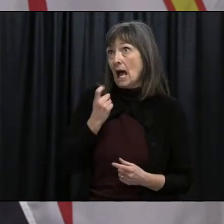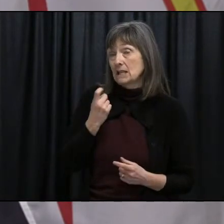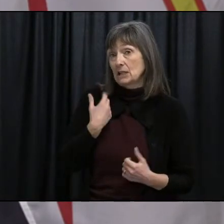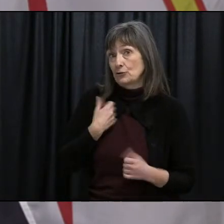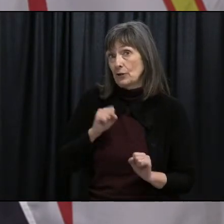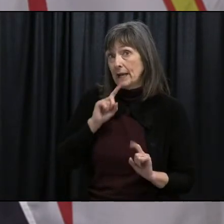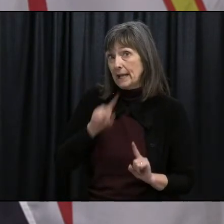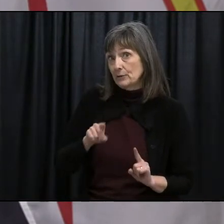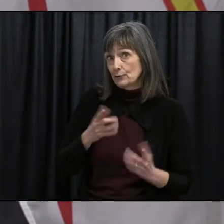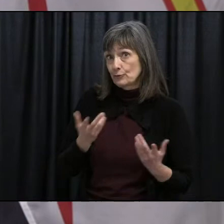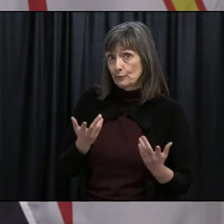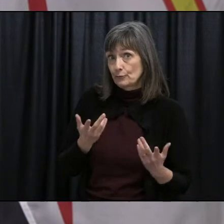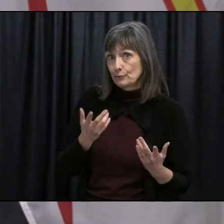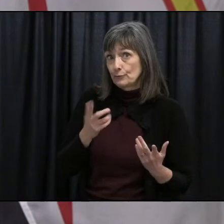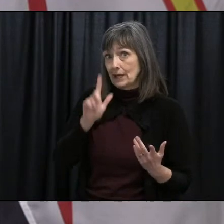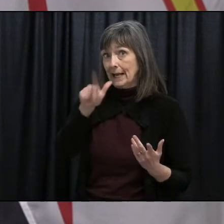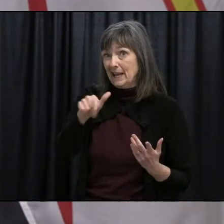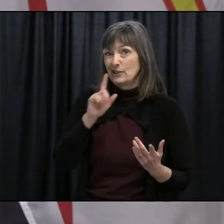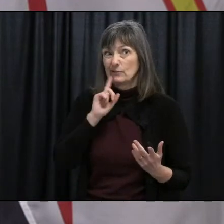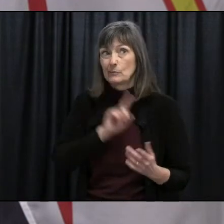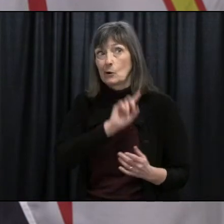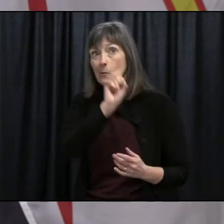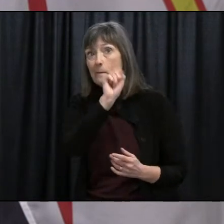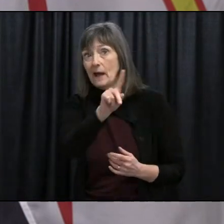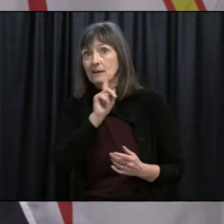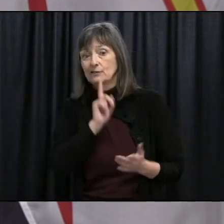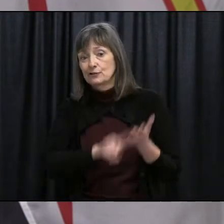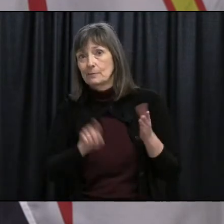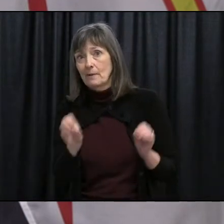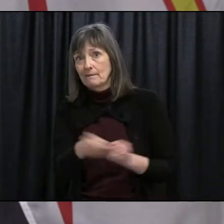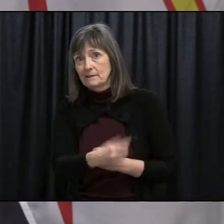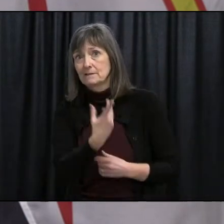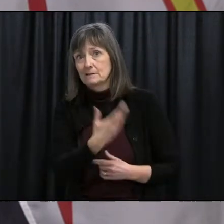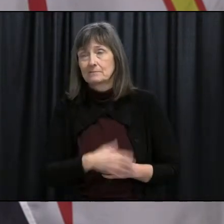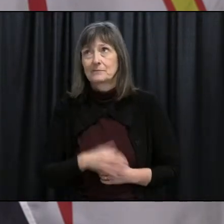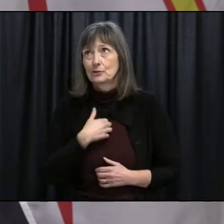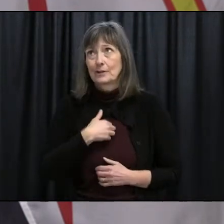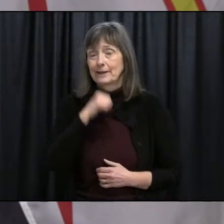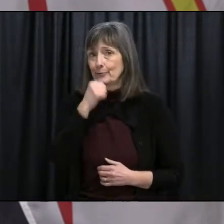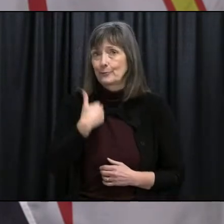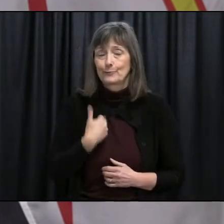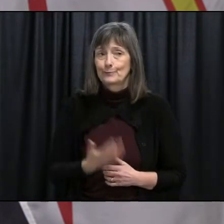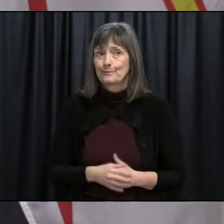answer them for you once I get back to the department. Apologies.